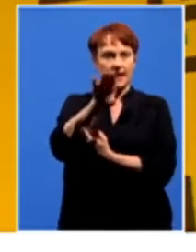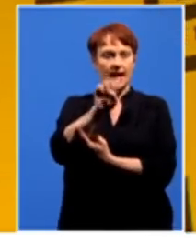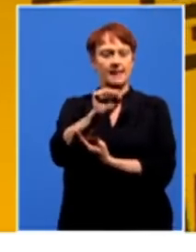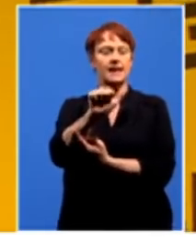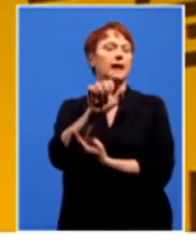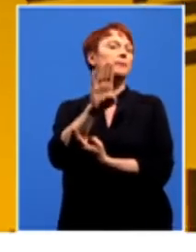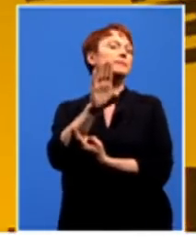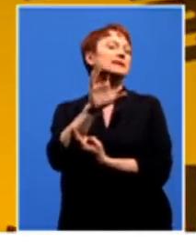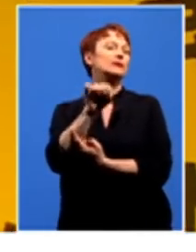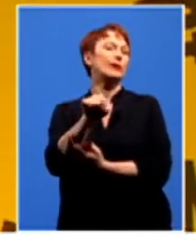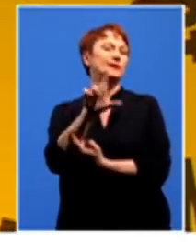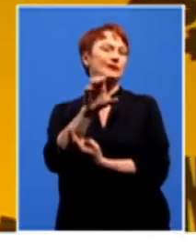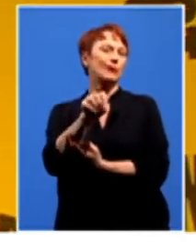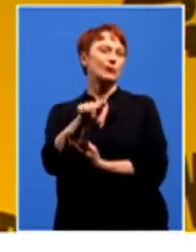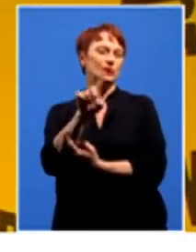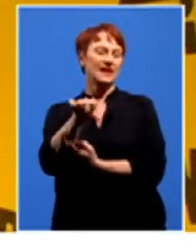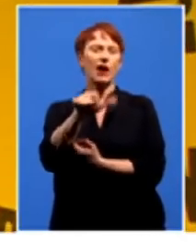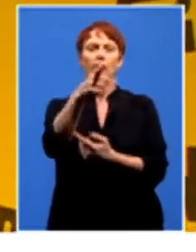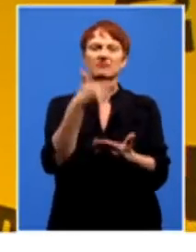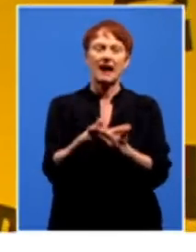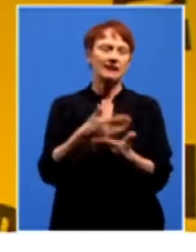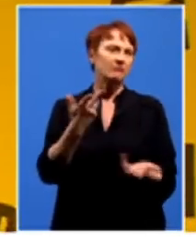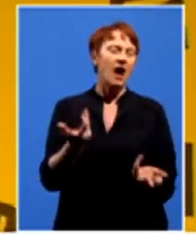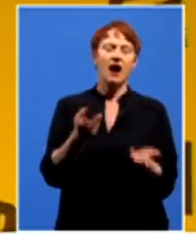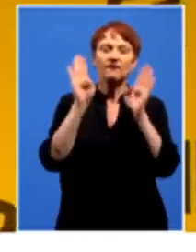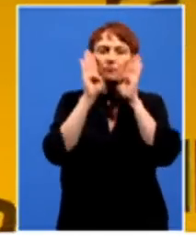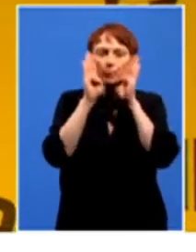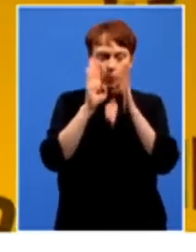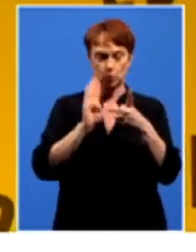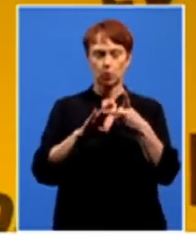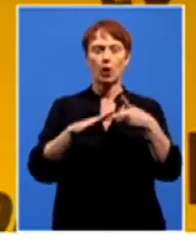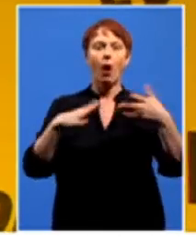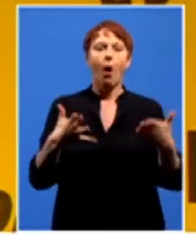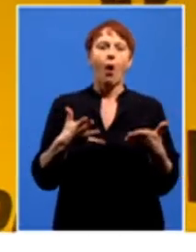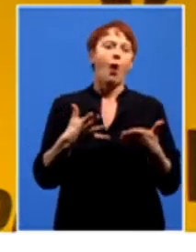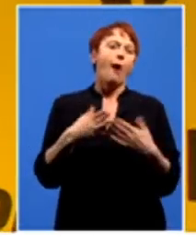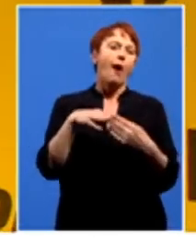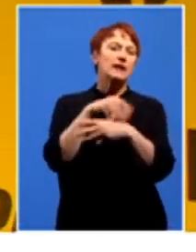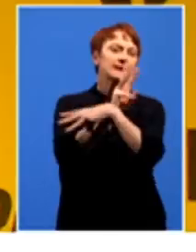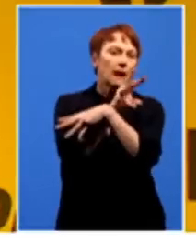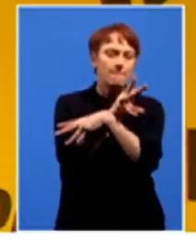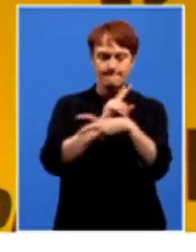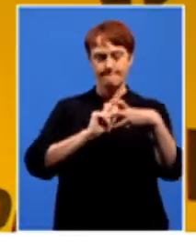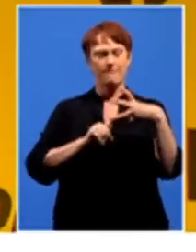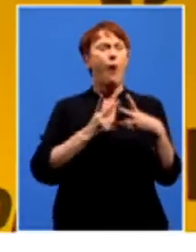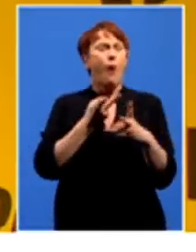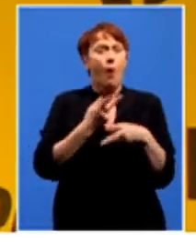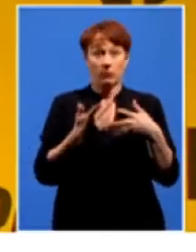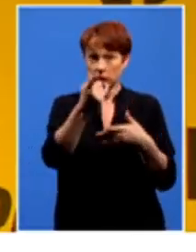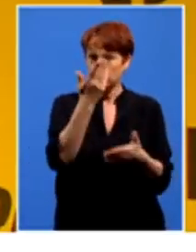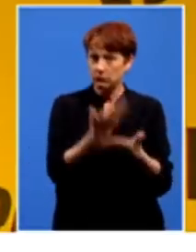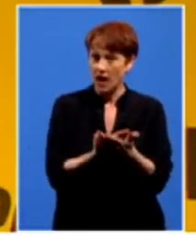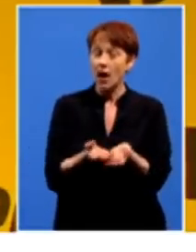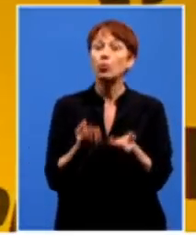dg25@sabc.co.za. Listen, we can talk to you via Messenger, we can talk to you via Skype, we'll phone you, and of course, feel free to send us a